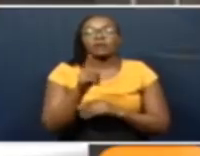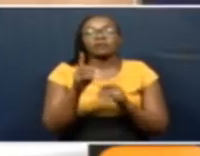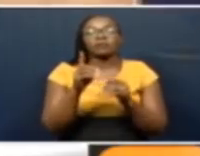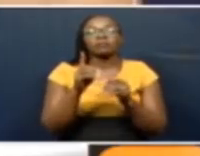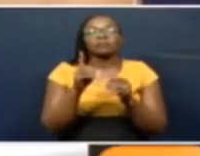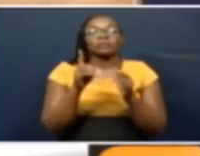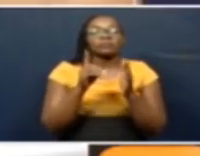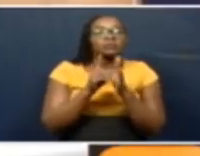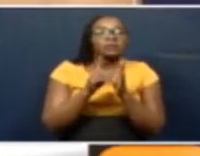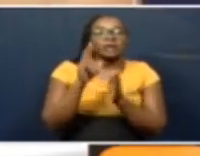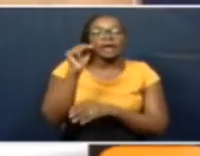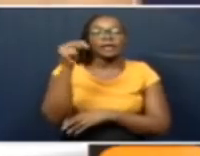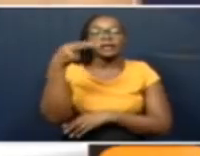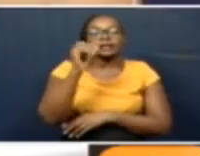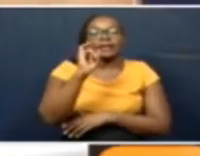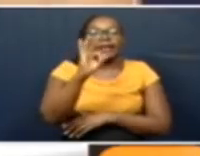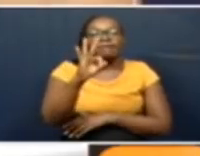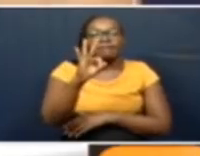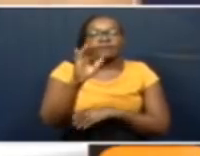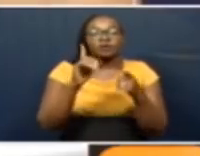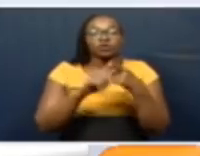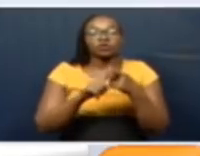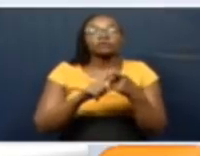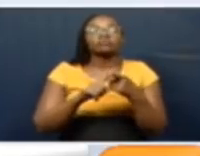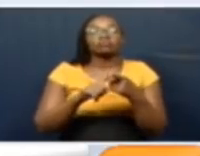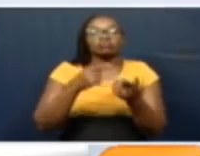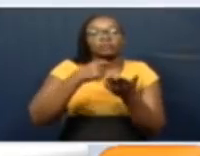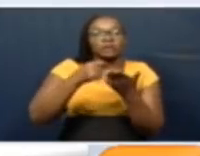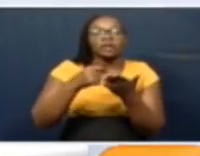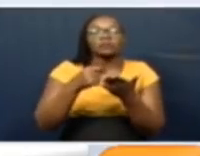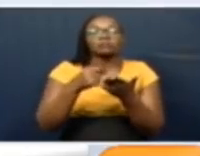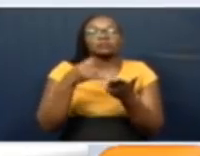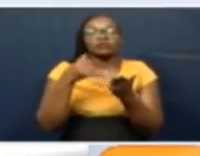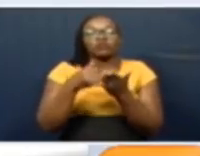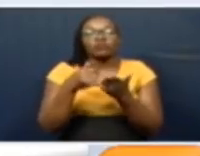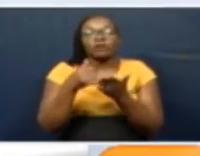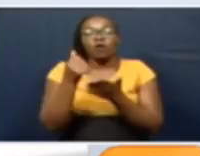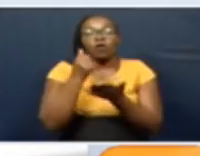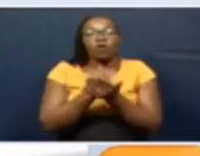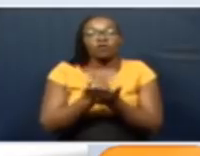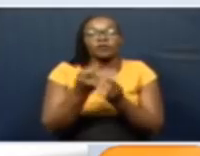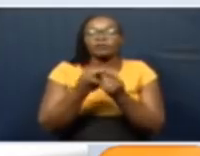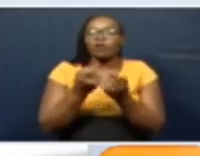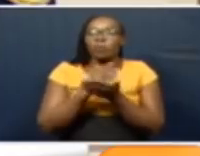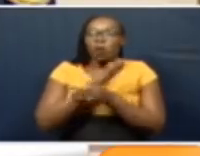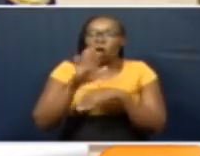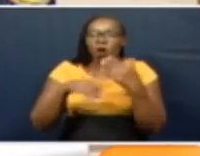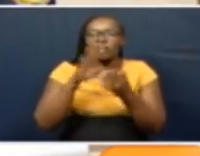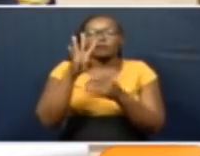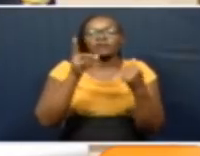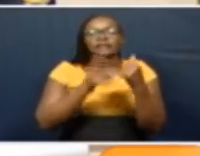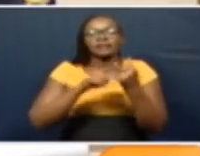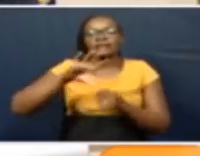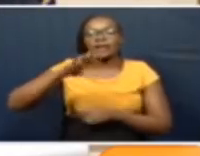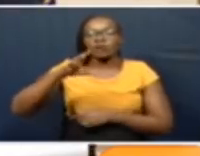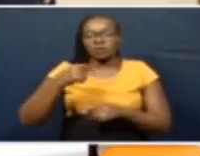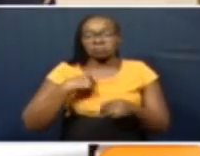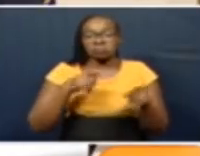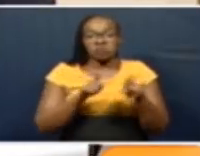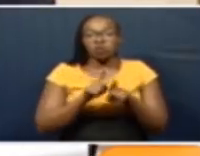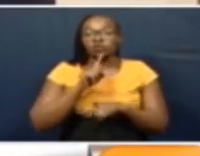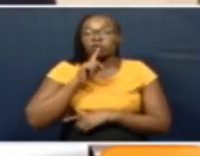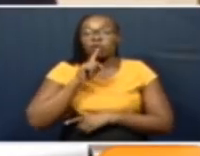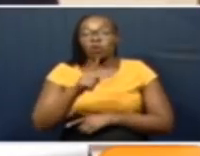Fund, NHIF, to assign enrollment officers across all the 47 counties. I also direct that the